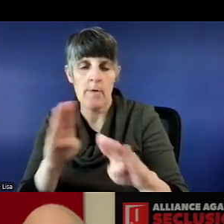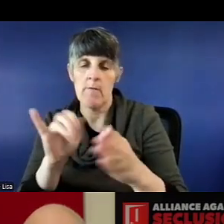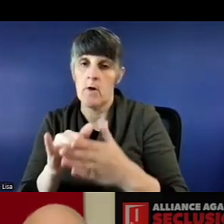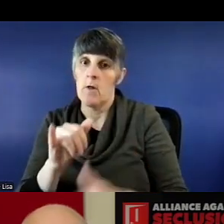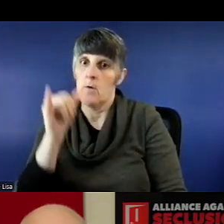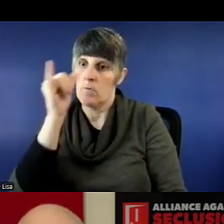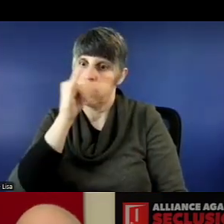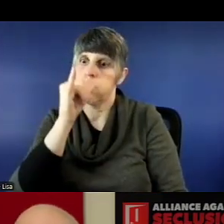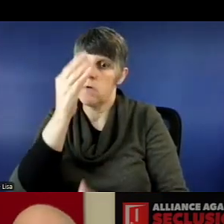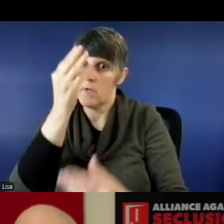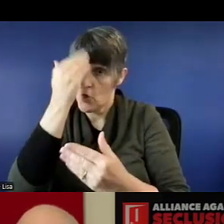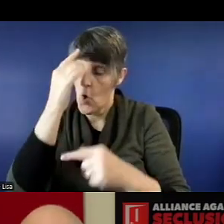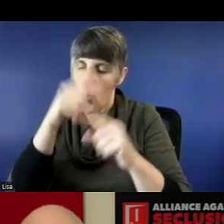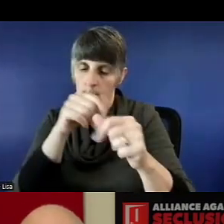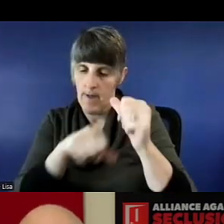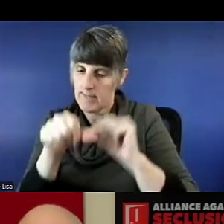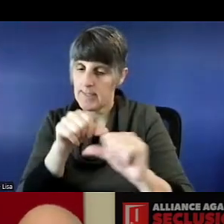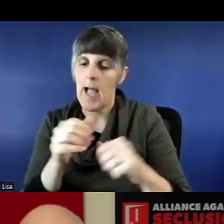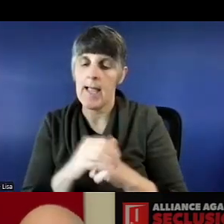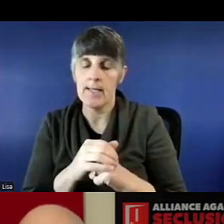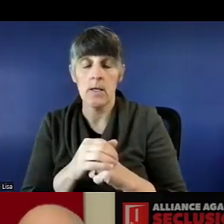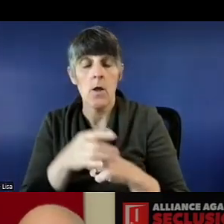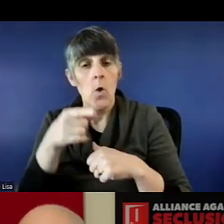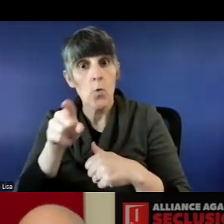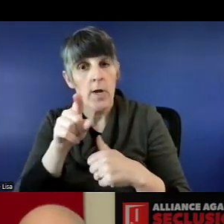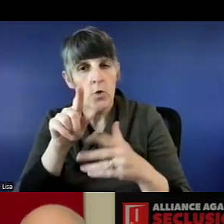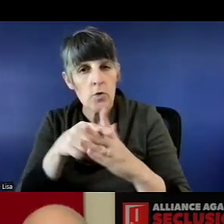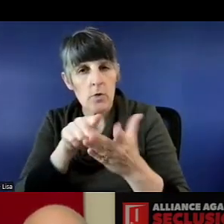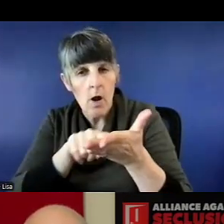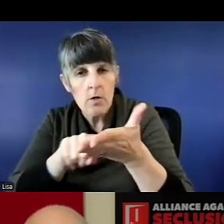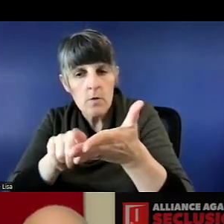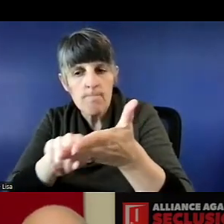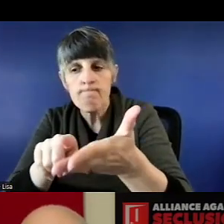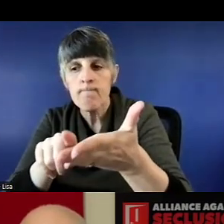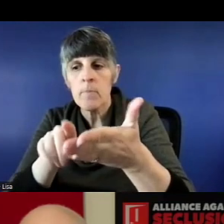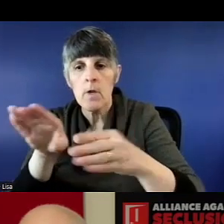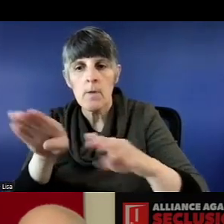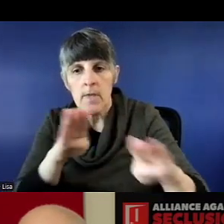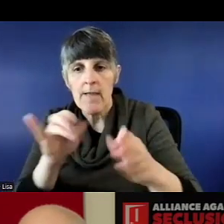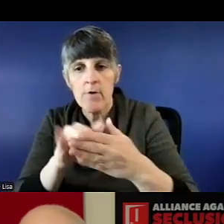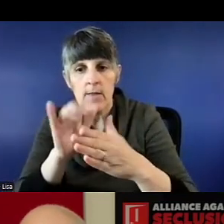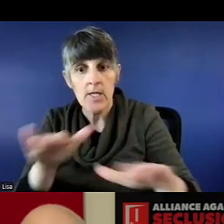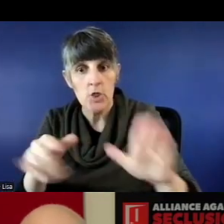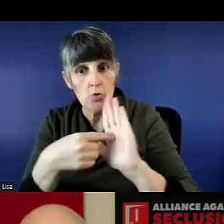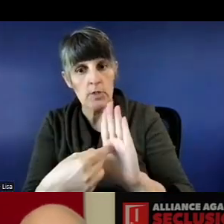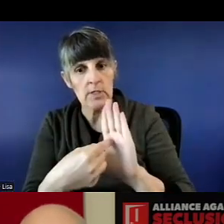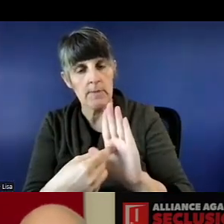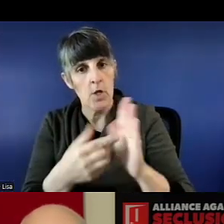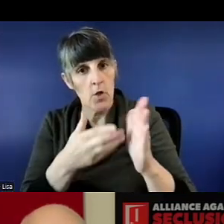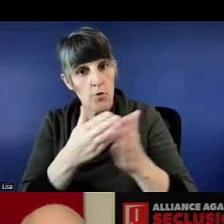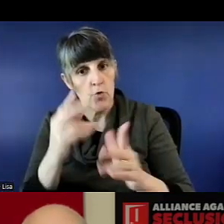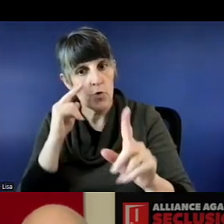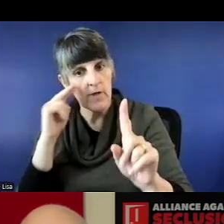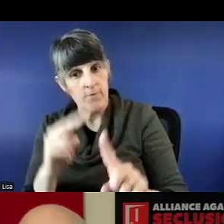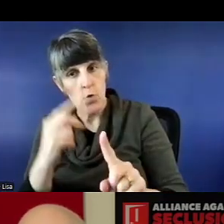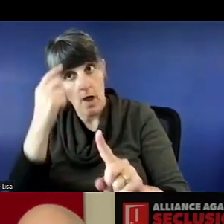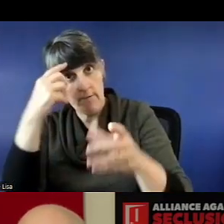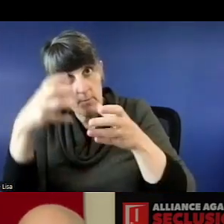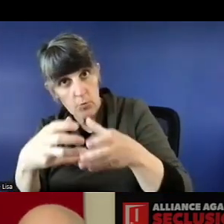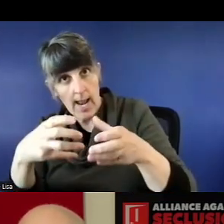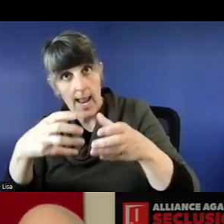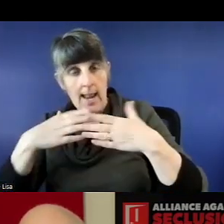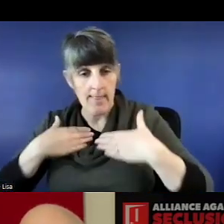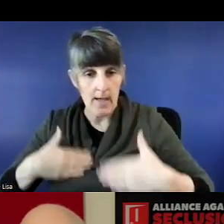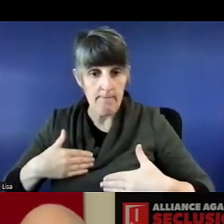is informed by science. And when you begin to look at the behavior that children exhibit through the lens of the brain and the body and the